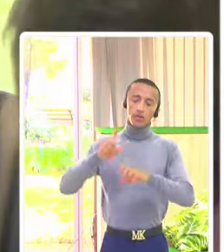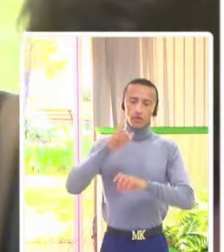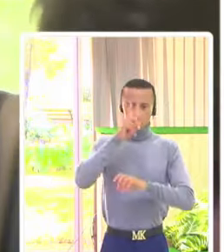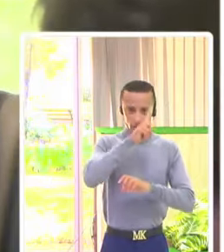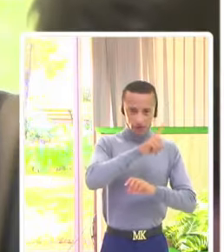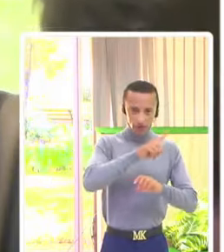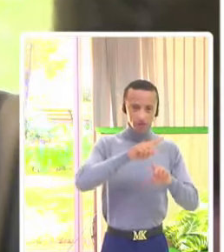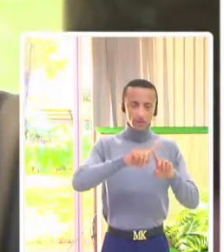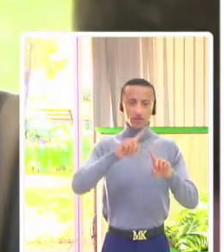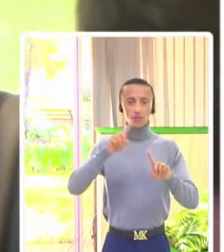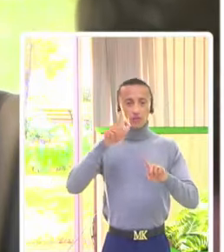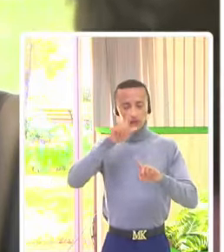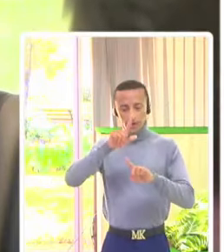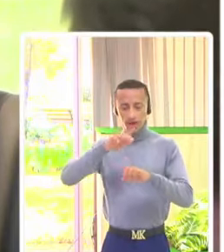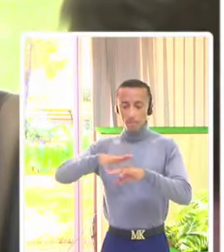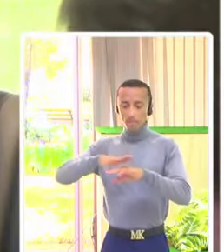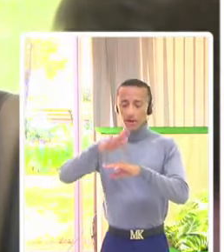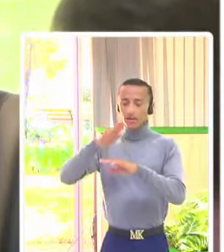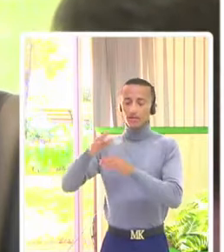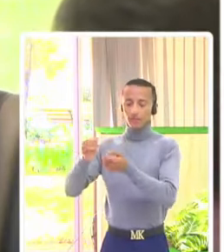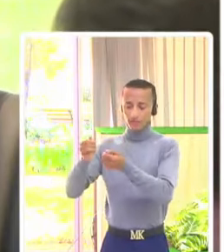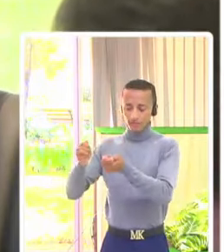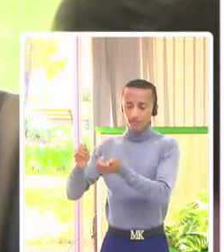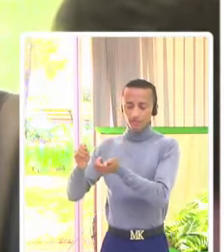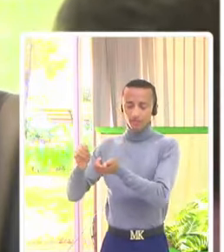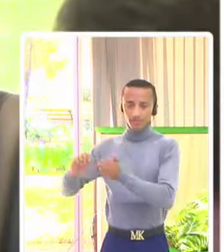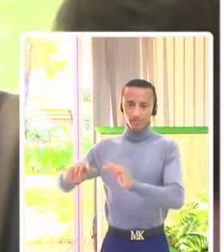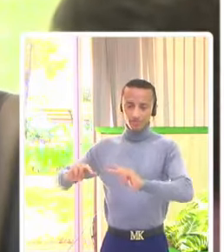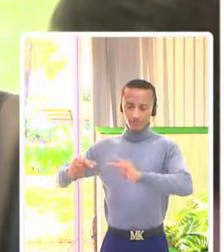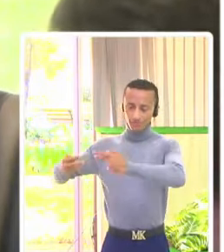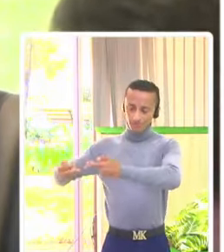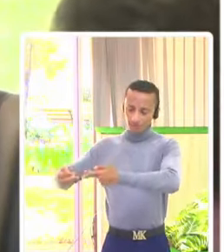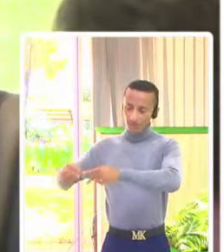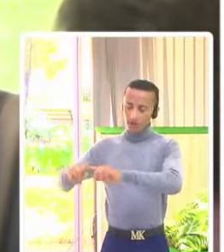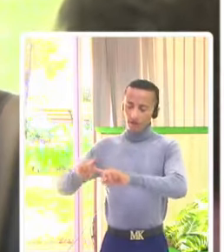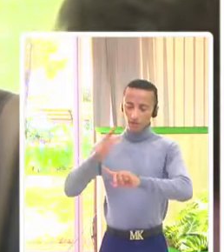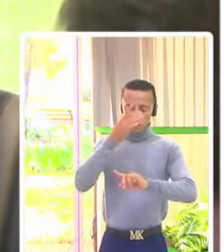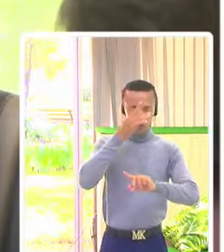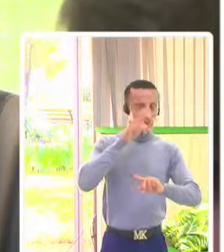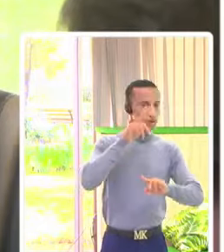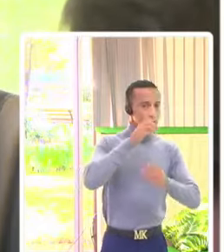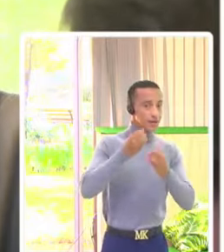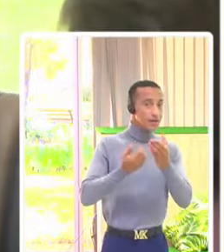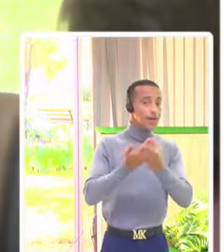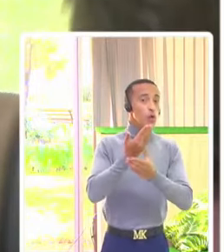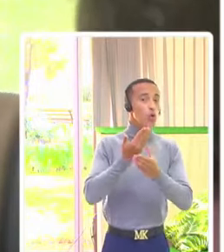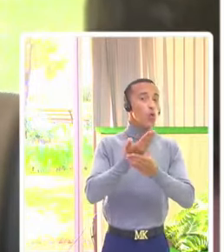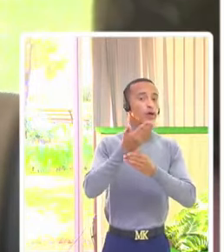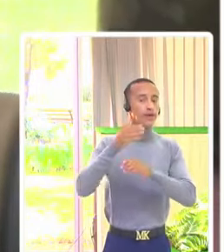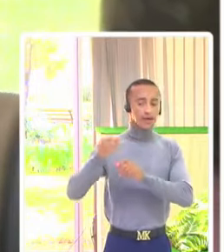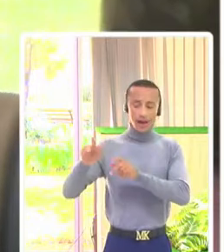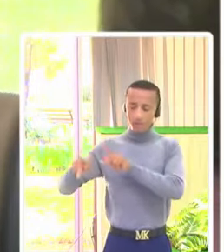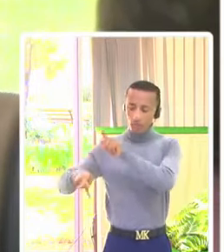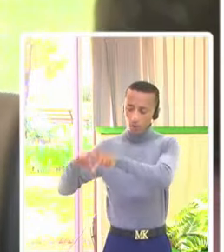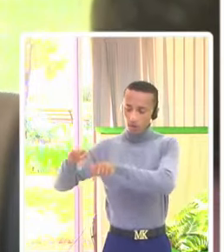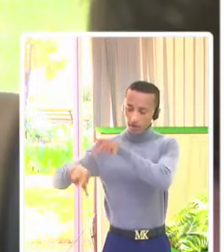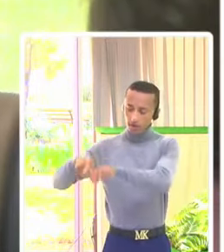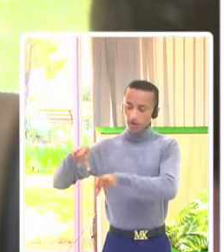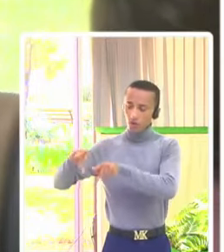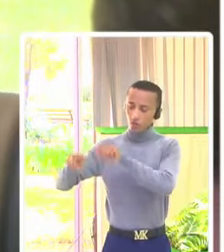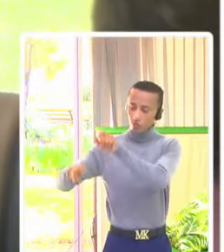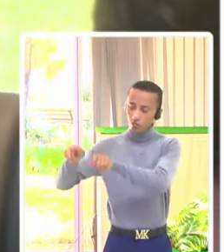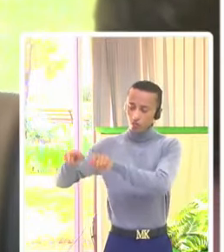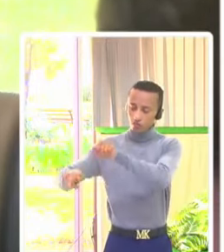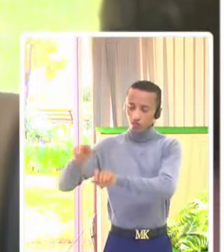was a sort of a case of, raising awareness towards a similar one was giving free